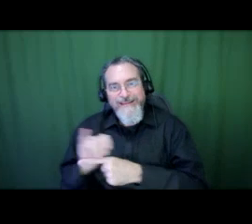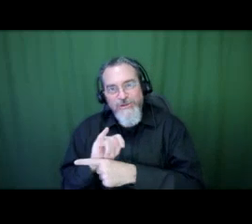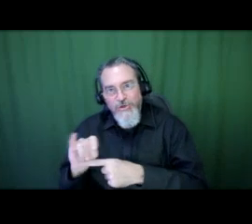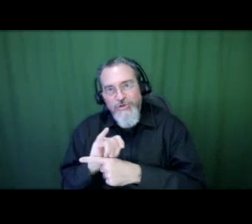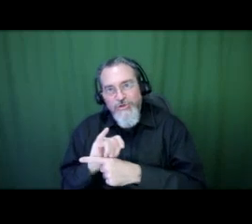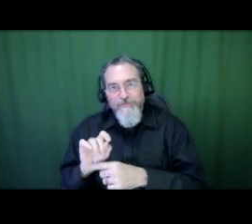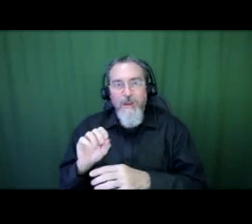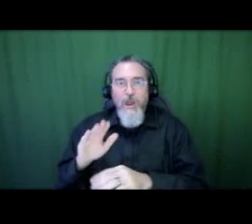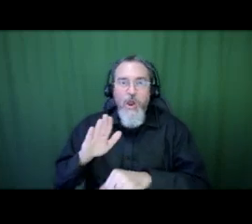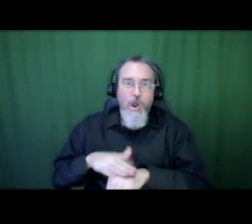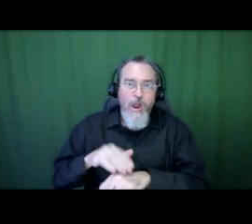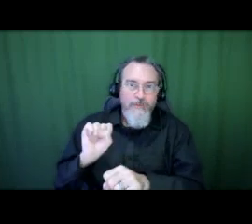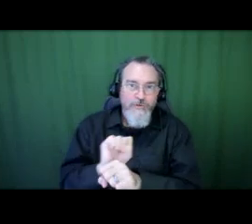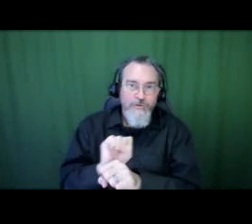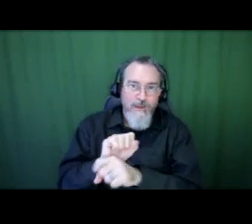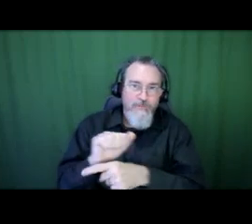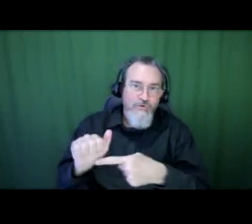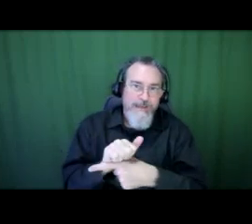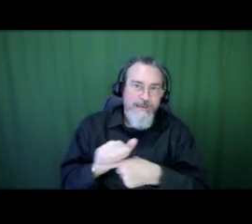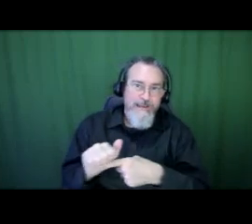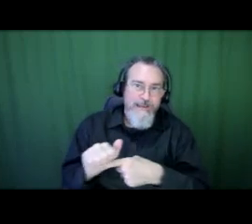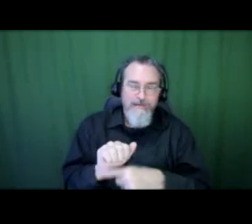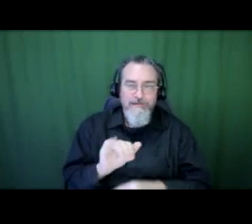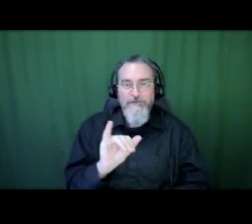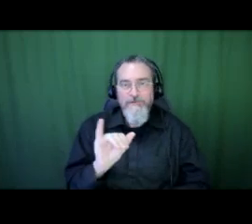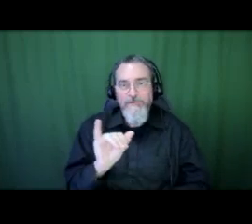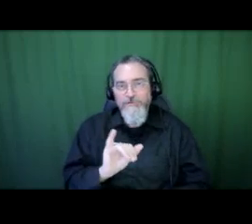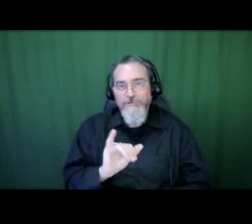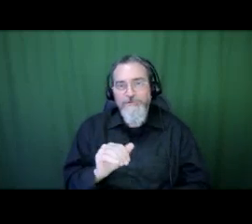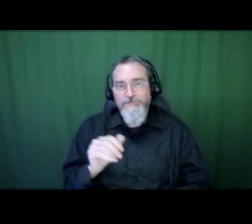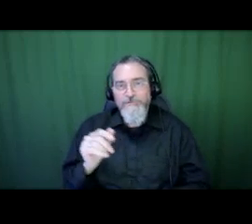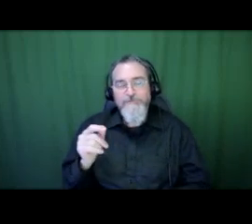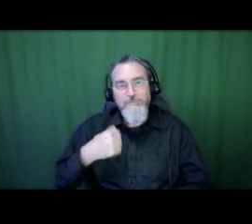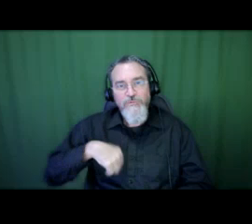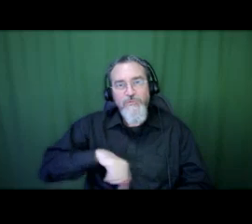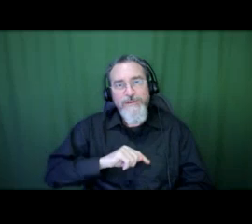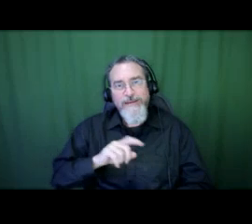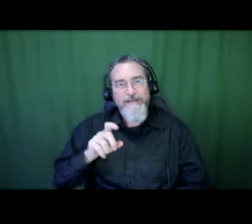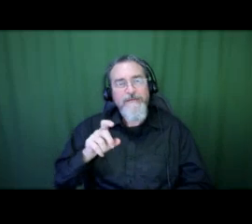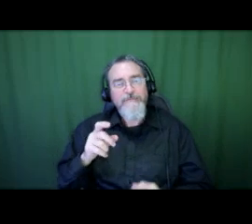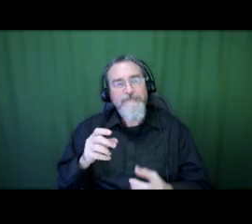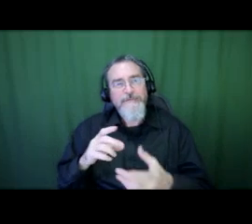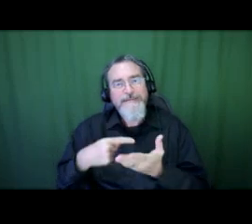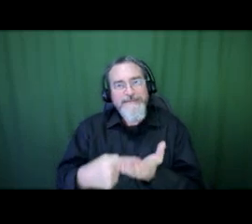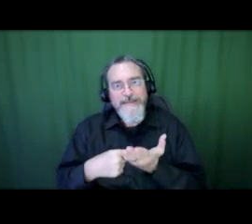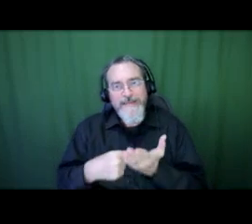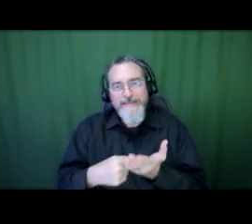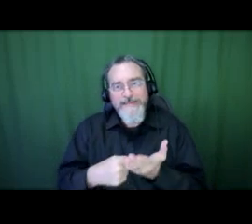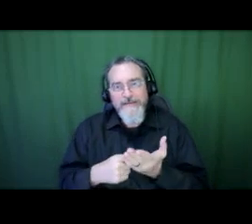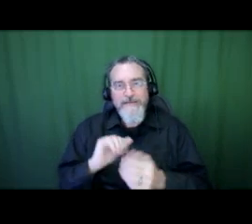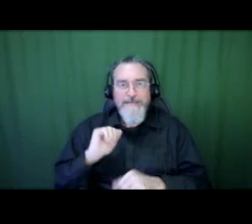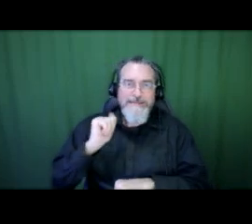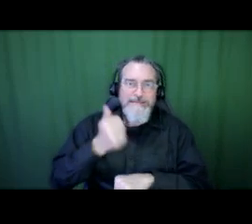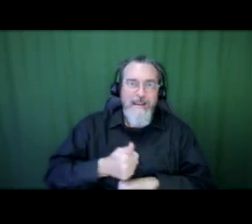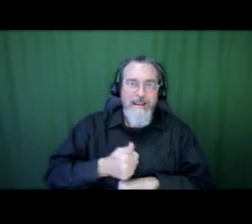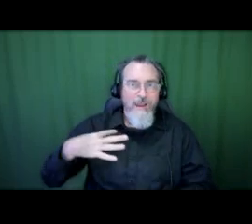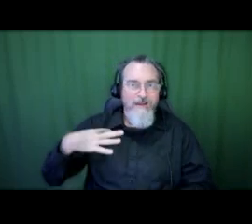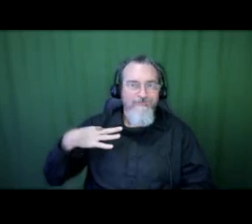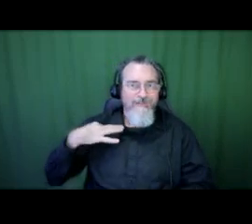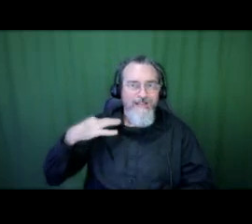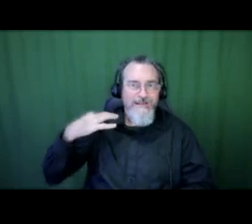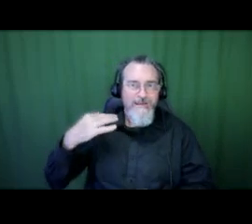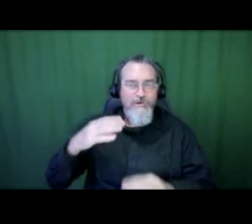then also potentially stipend them. So we're talking about creating a climate core or a volunteer core type activity,